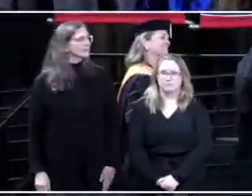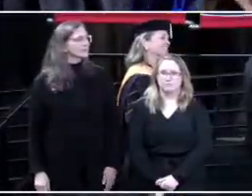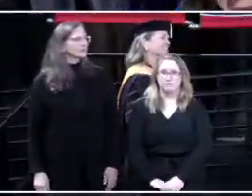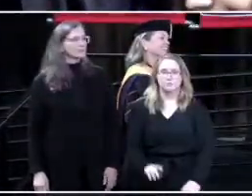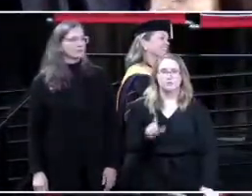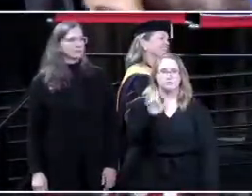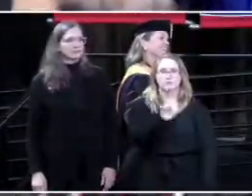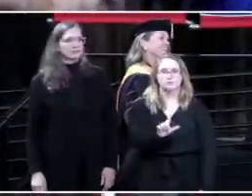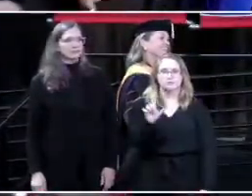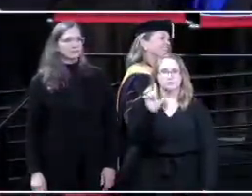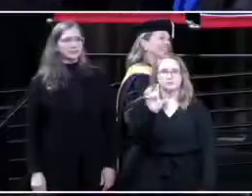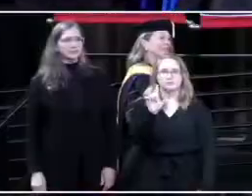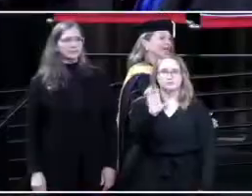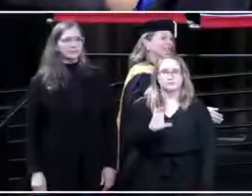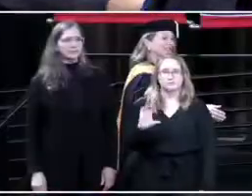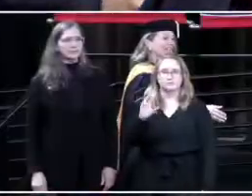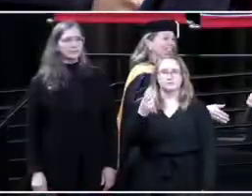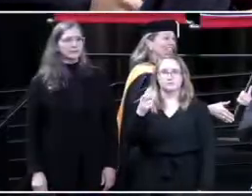Lucy Kristen Heron,